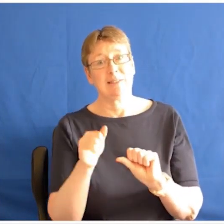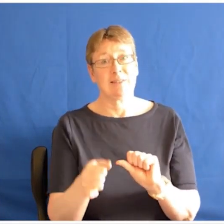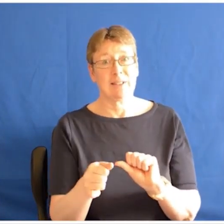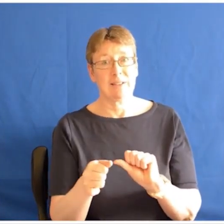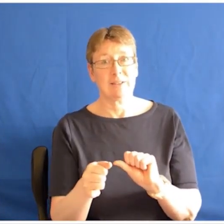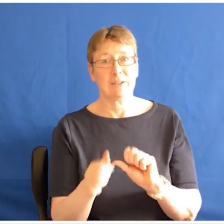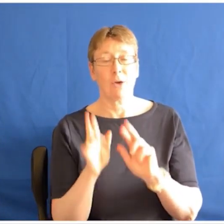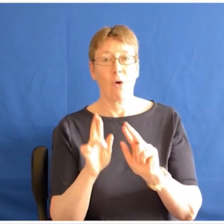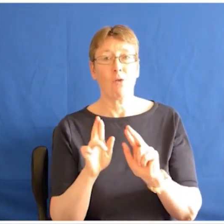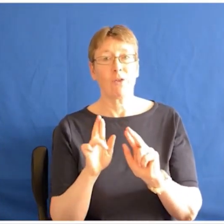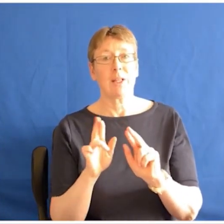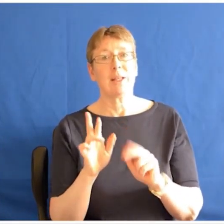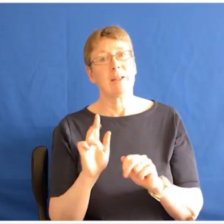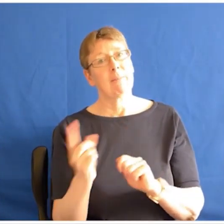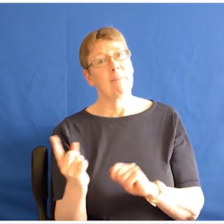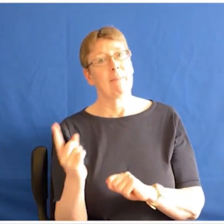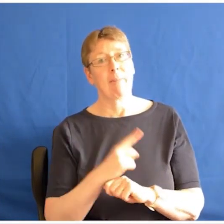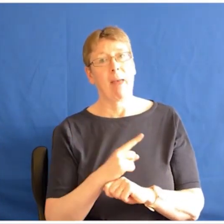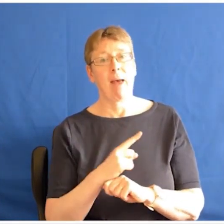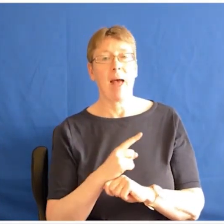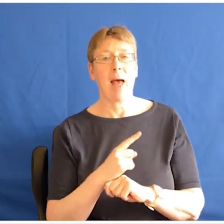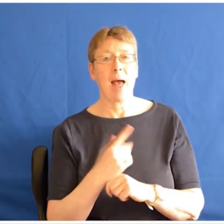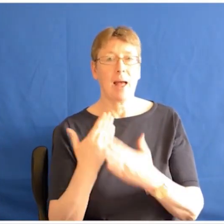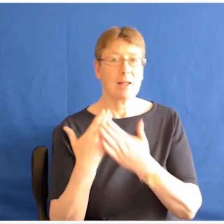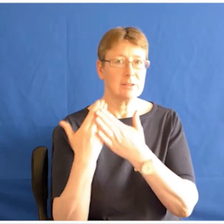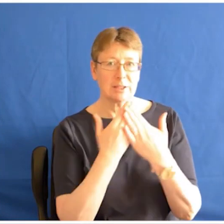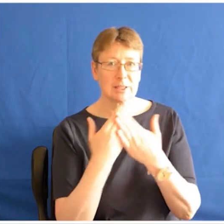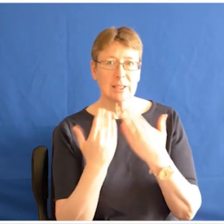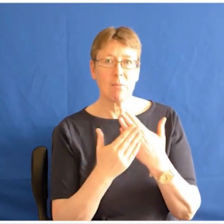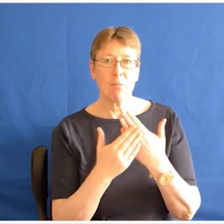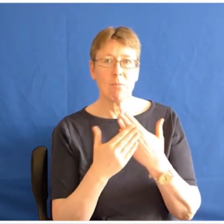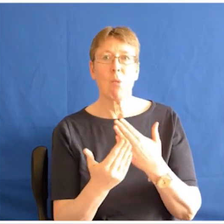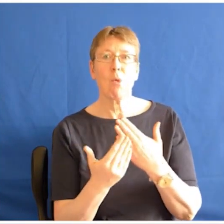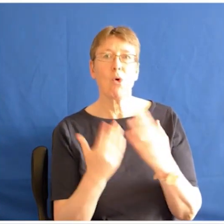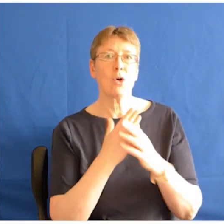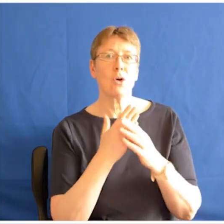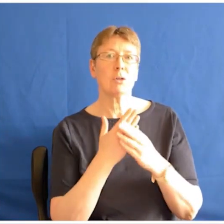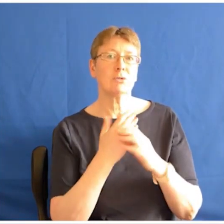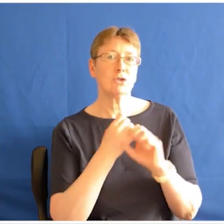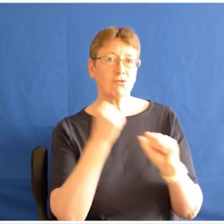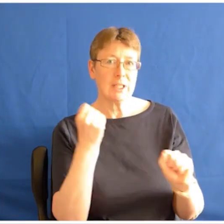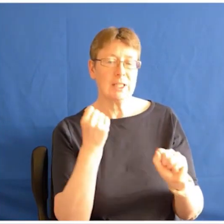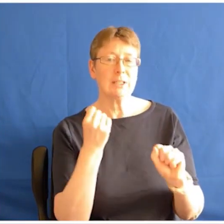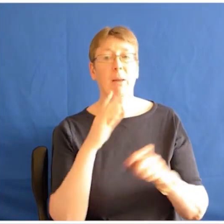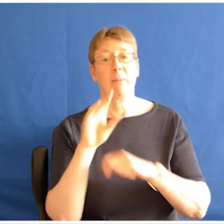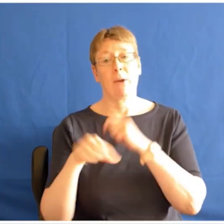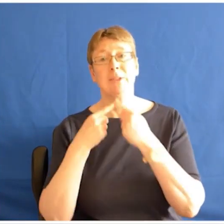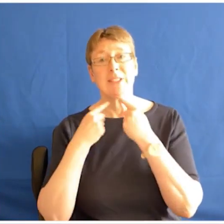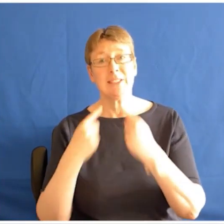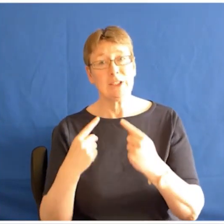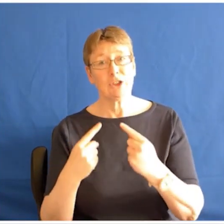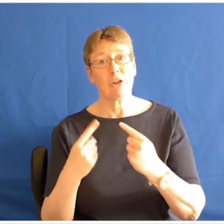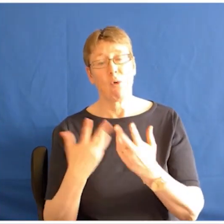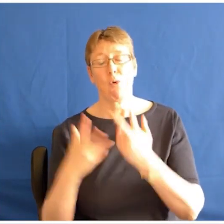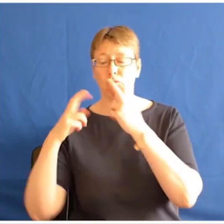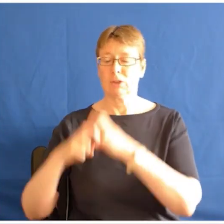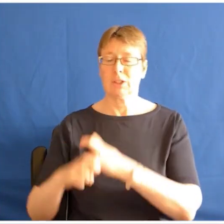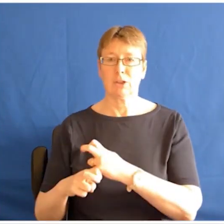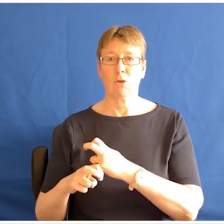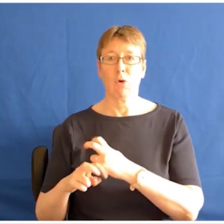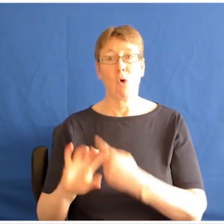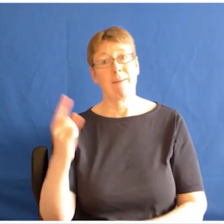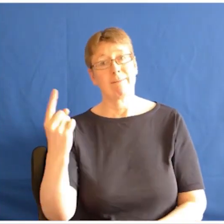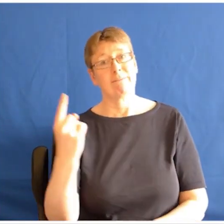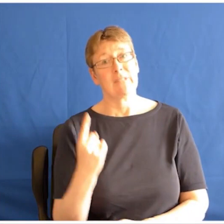upon. I hope some of you will come back to the university to study for further degrees, or to be a teacher or researcher, or just come and visit